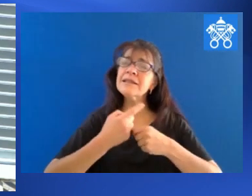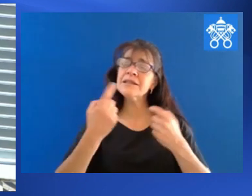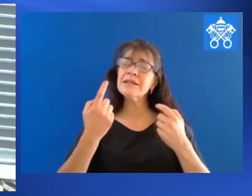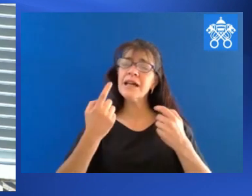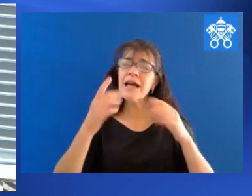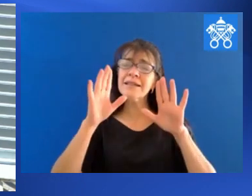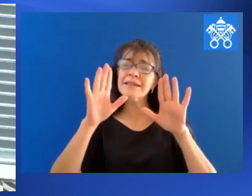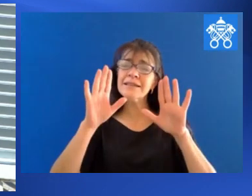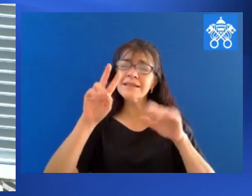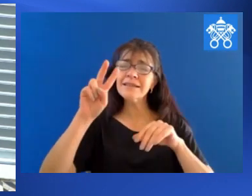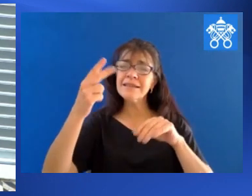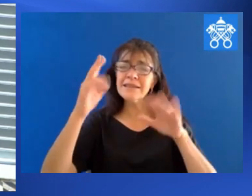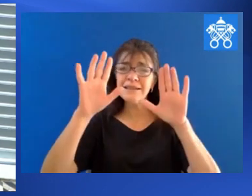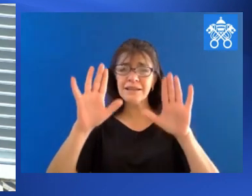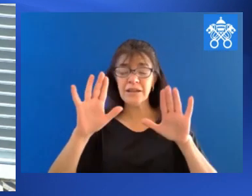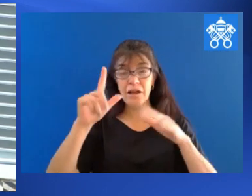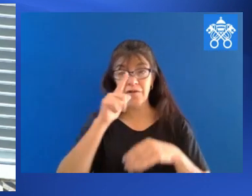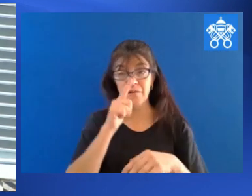On the second Sunday of Lent,